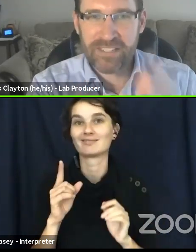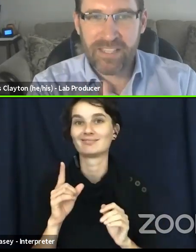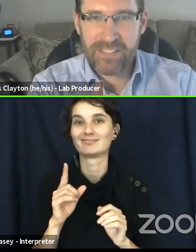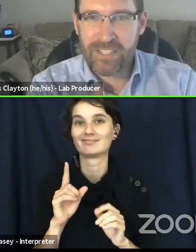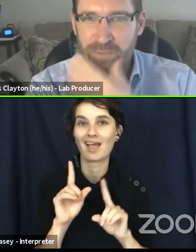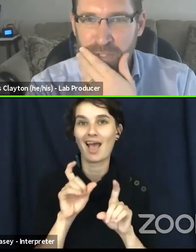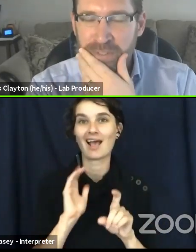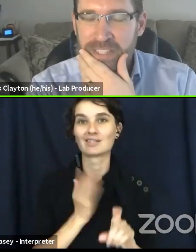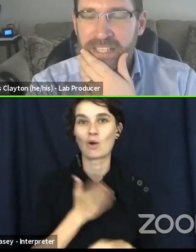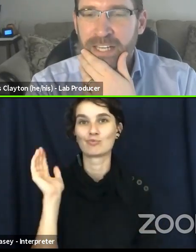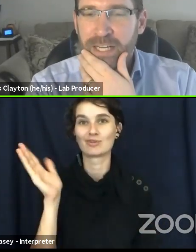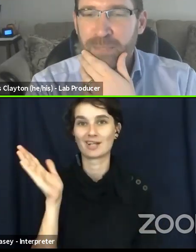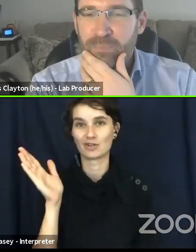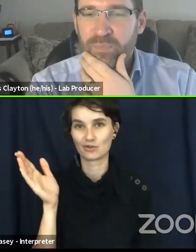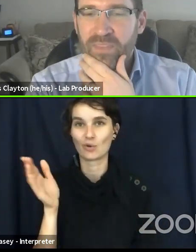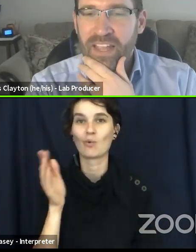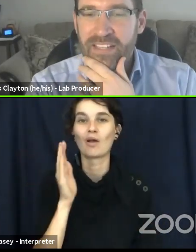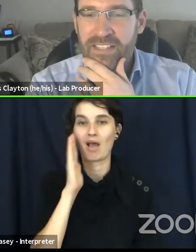Connect, so I'd like to ask each of you.